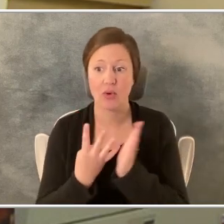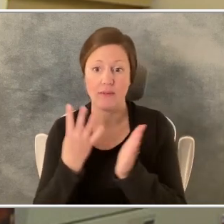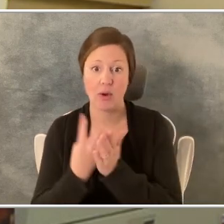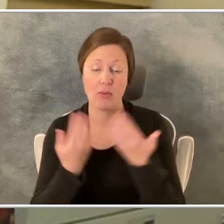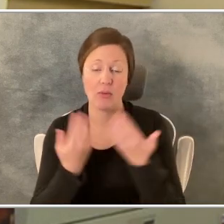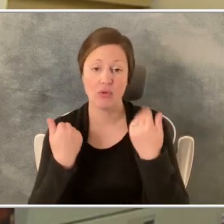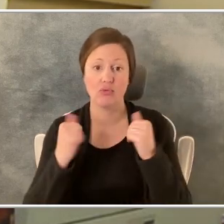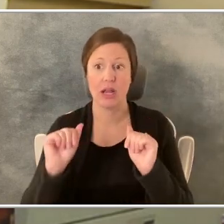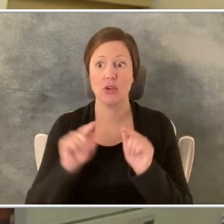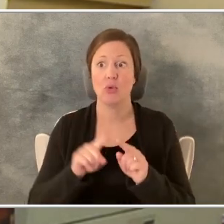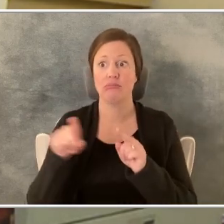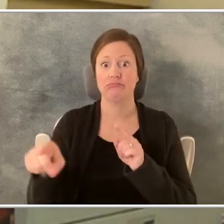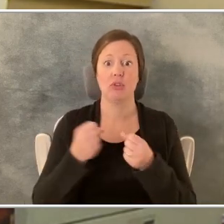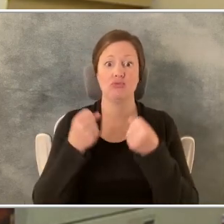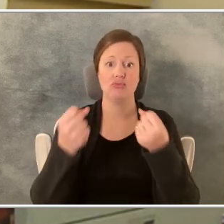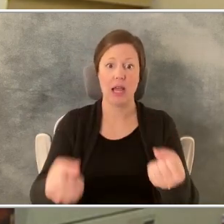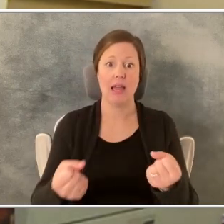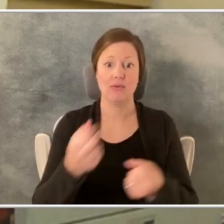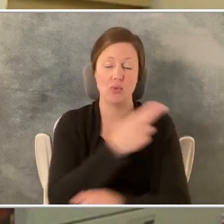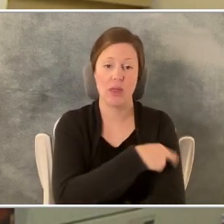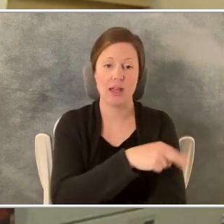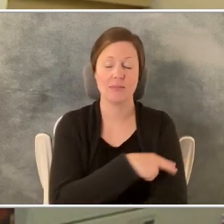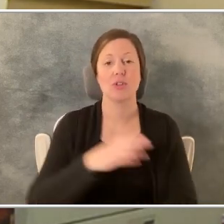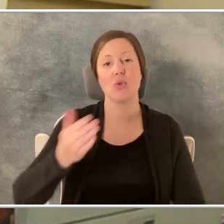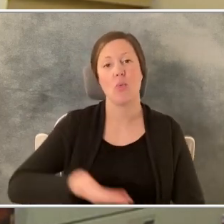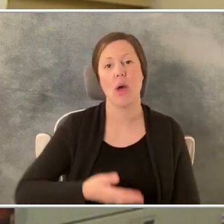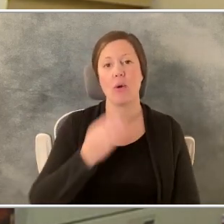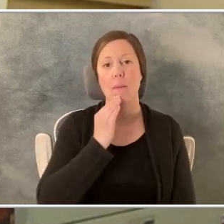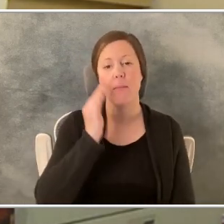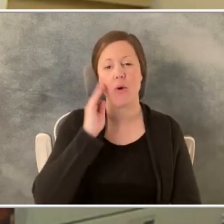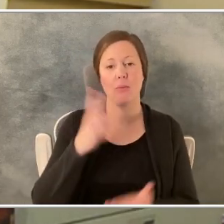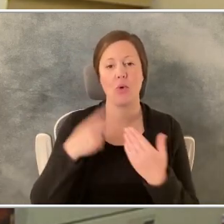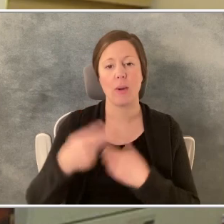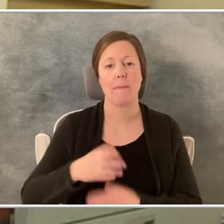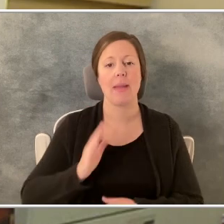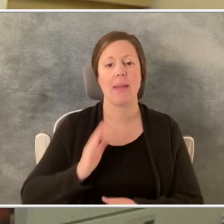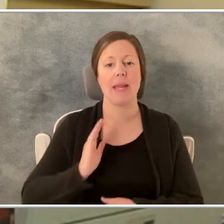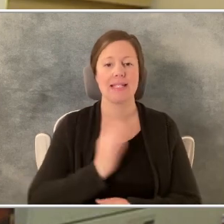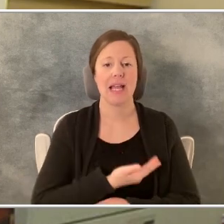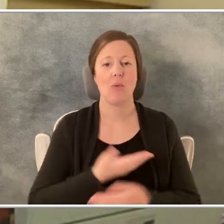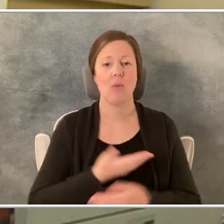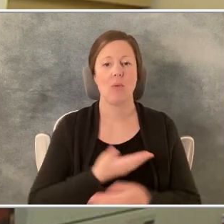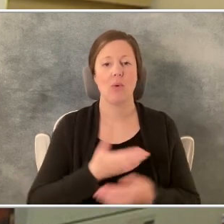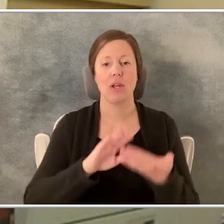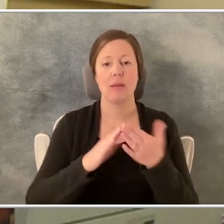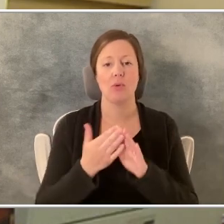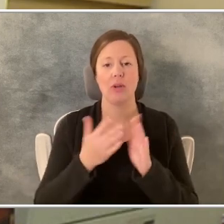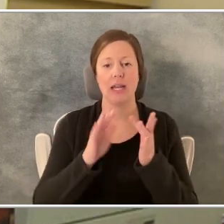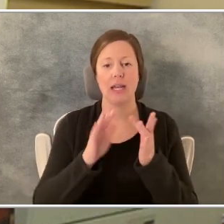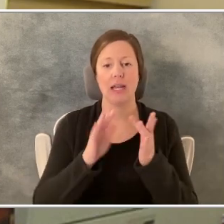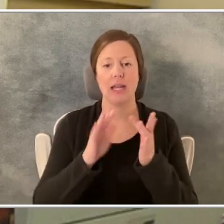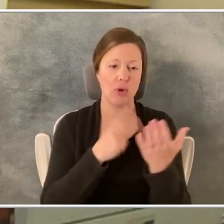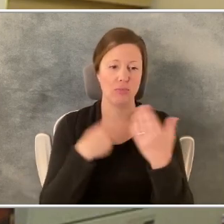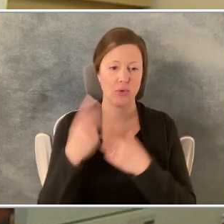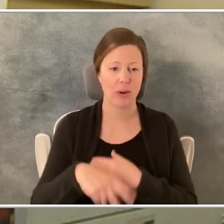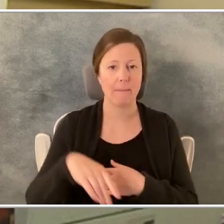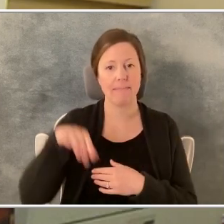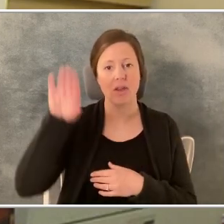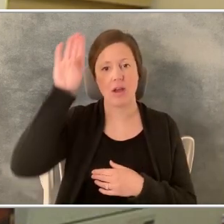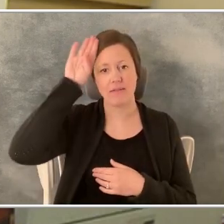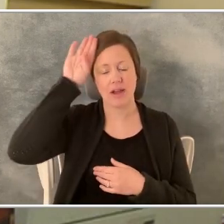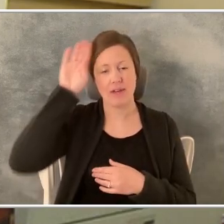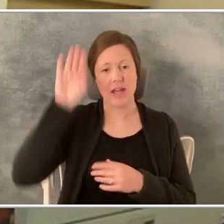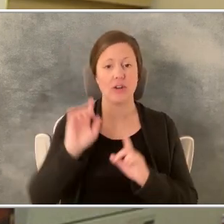hospital. So the Welcome Home program for us is our community outreach and support. And our firefighters go out on a